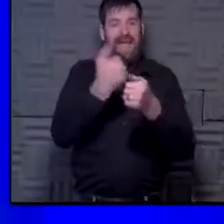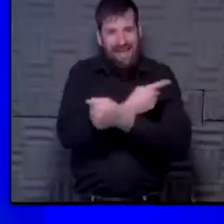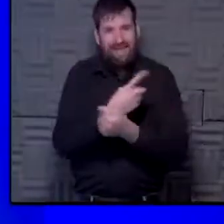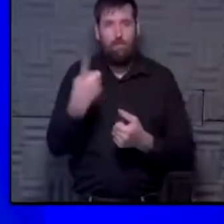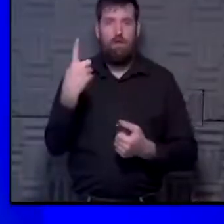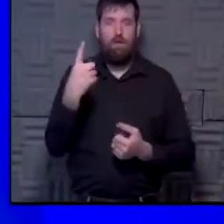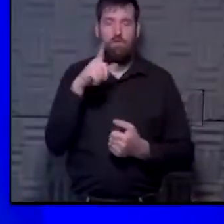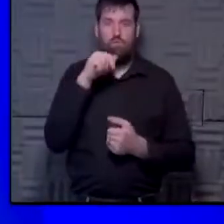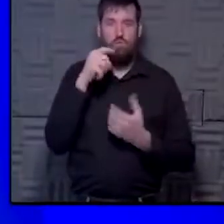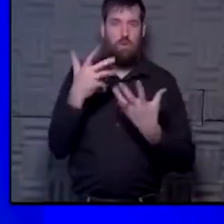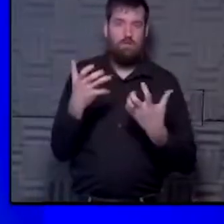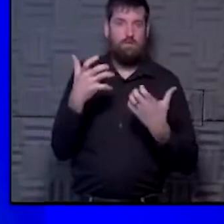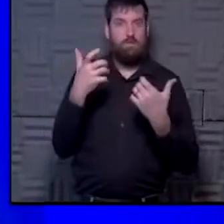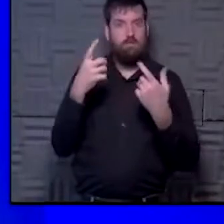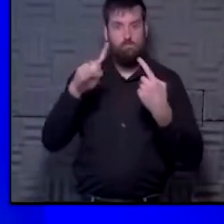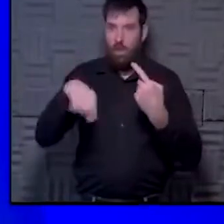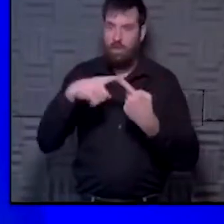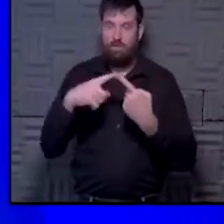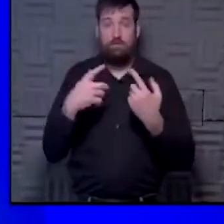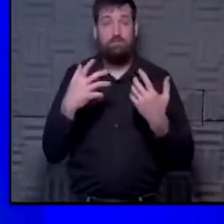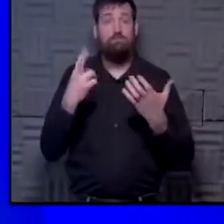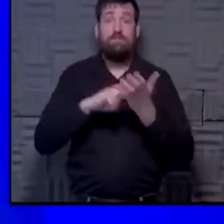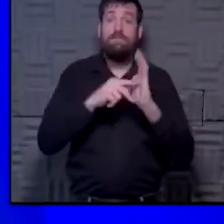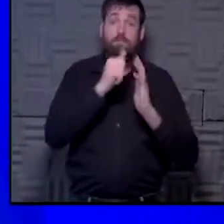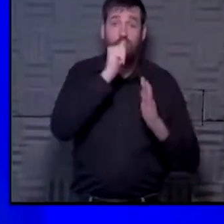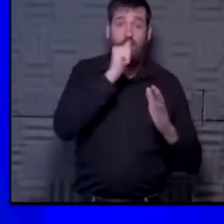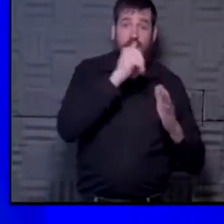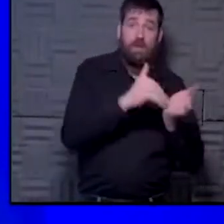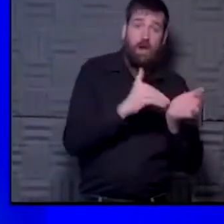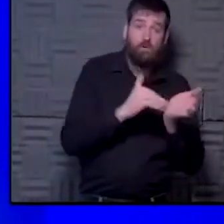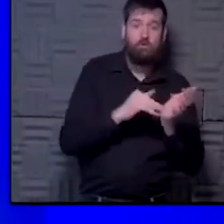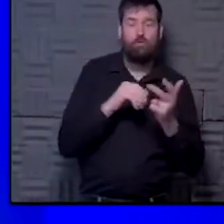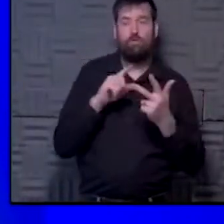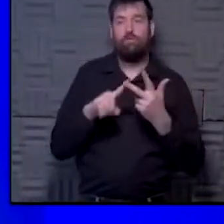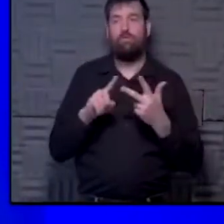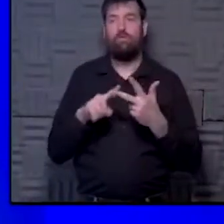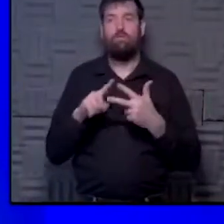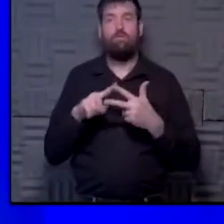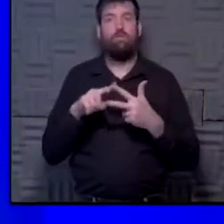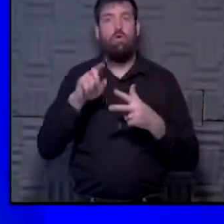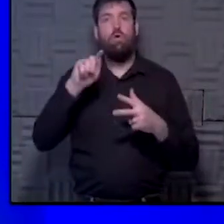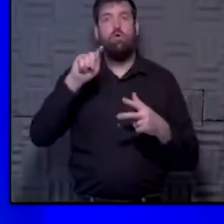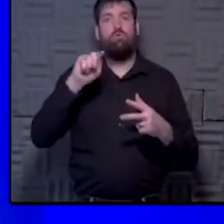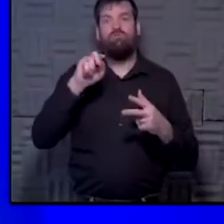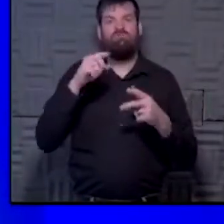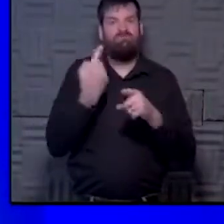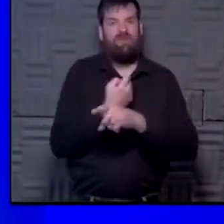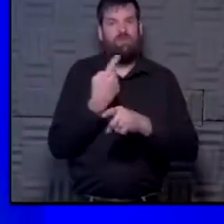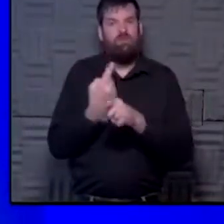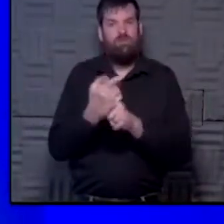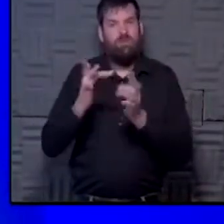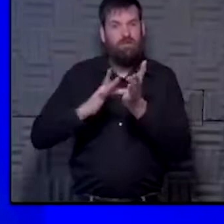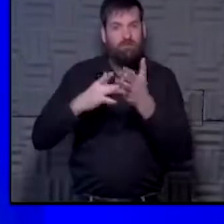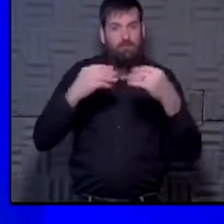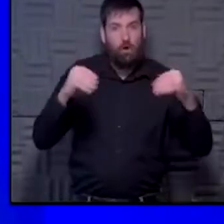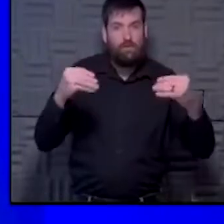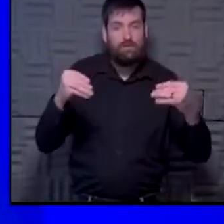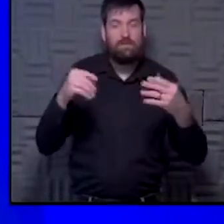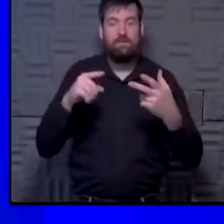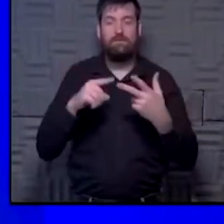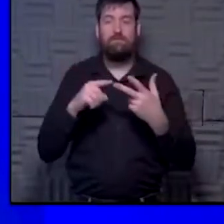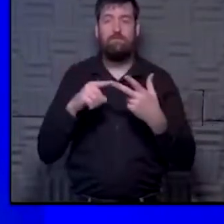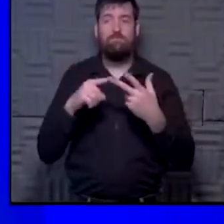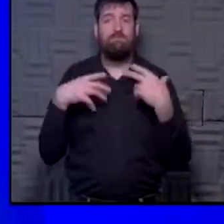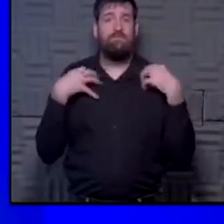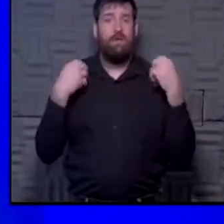it, and whether that's your private physician's office, whether it's a retail pharmacy, or a